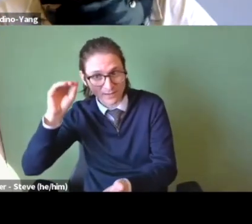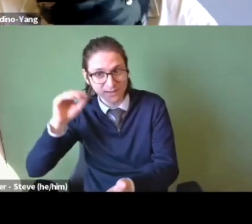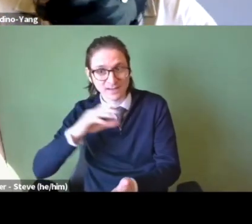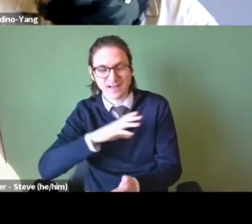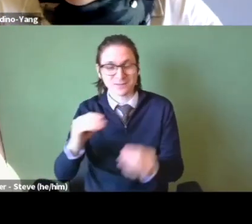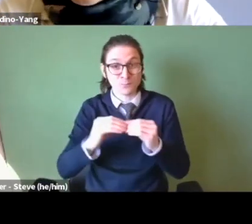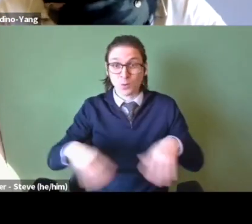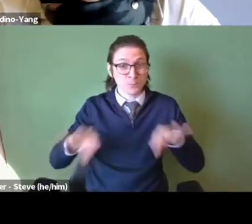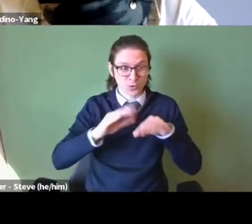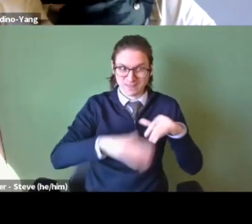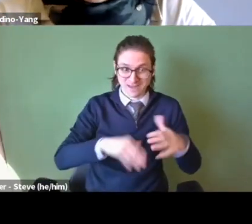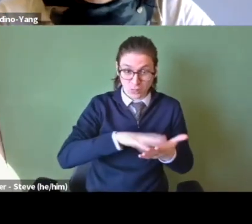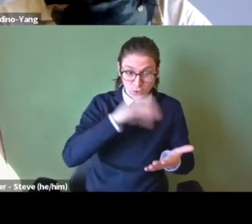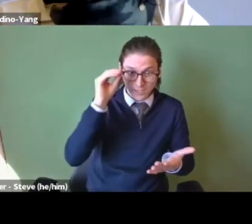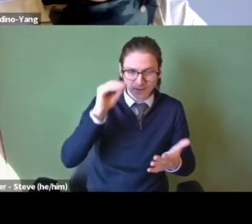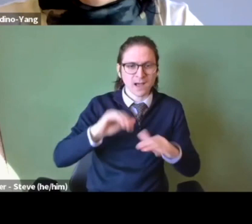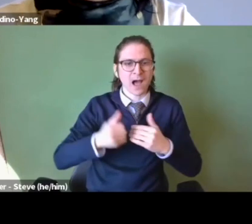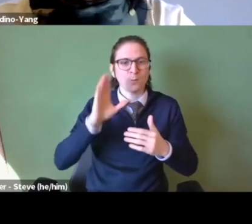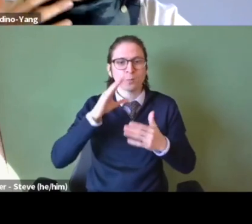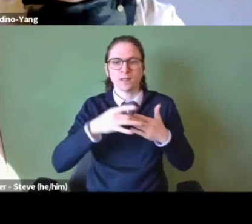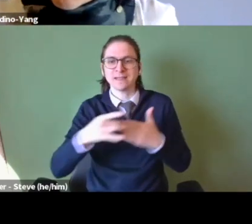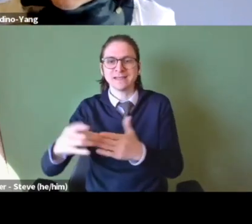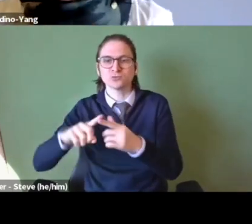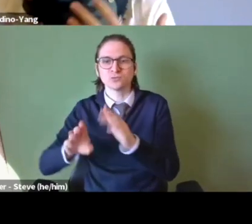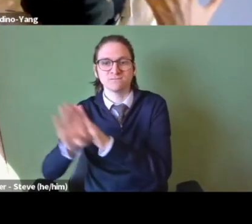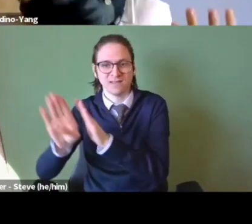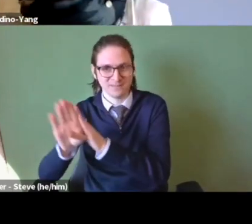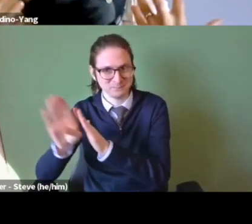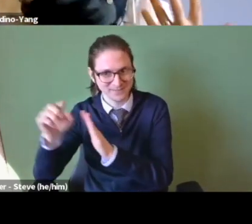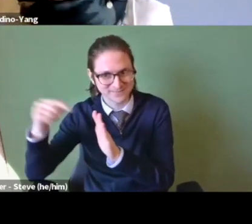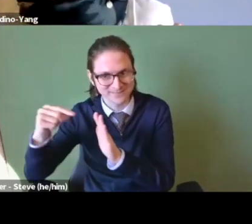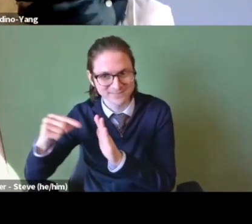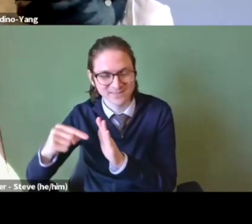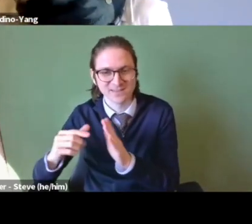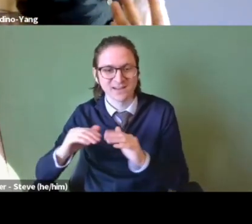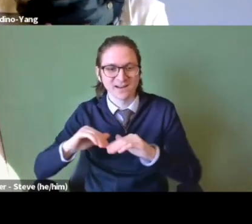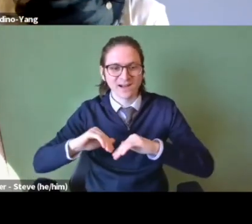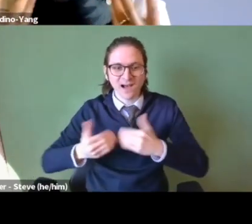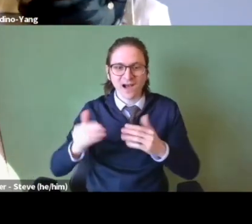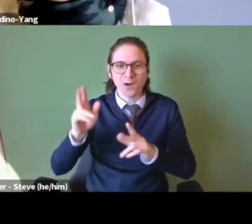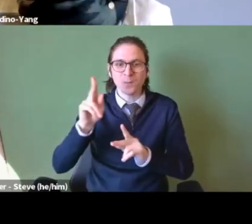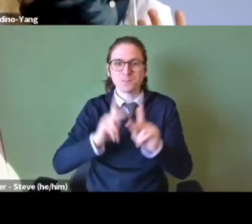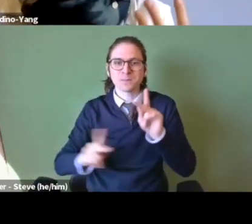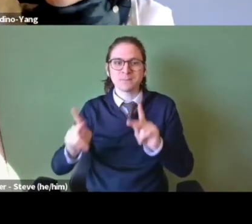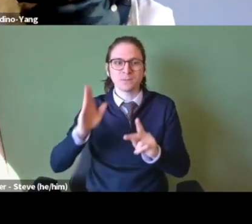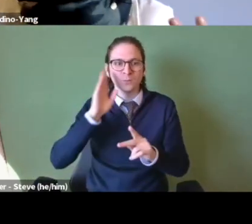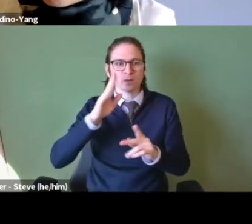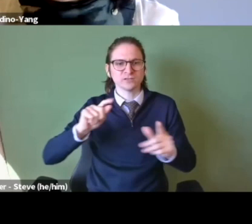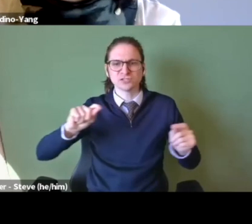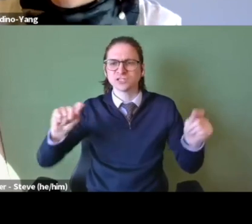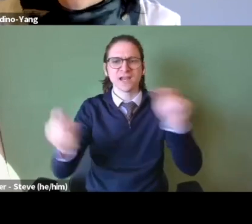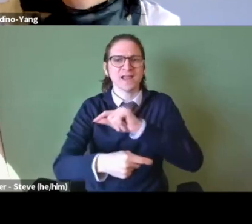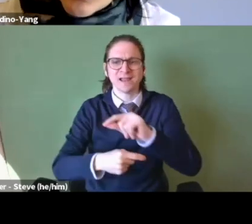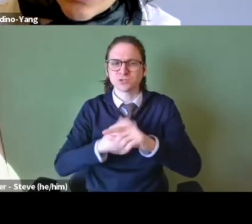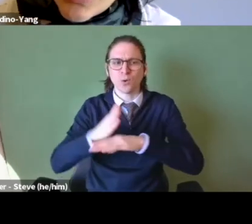development, for the way in which people actually become something different for the experience of having